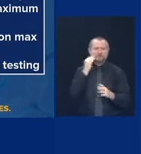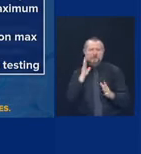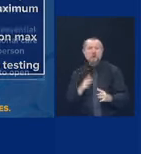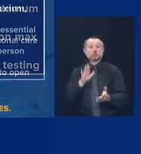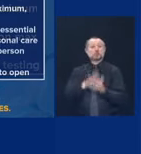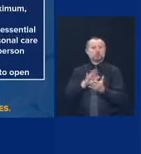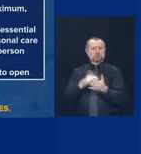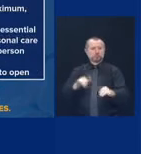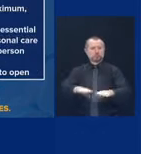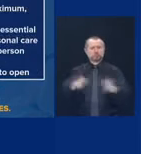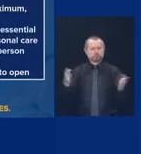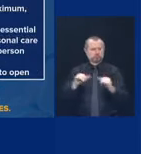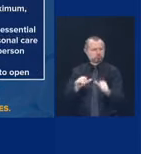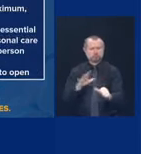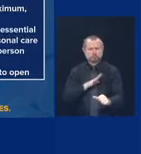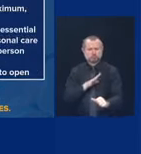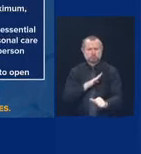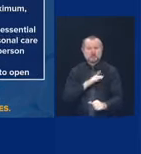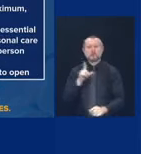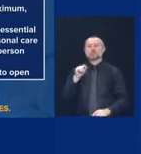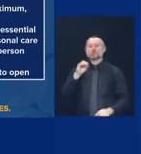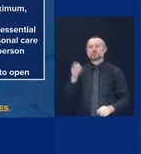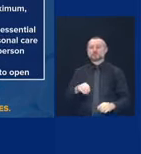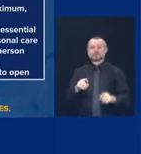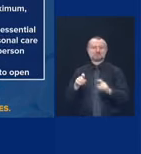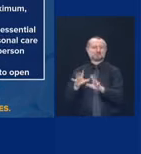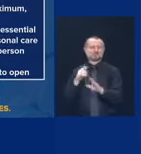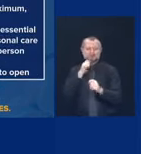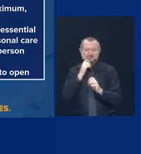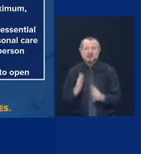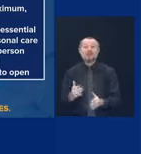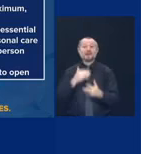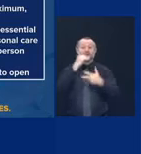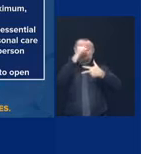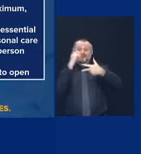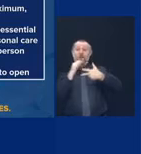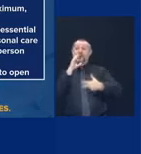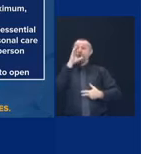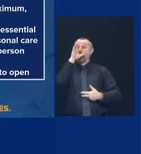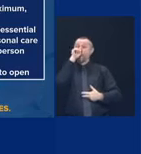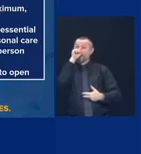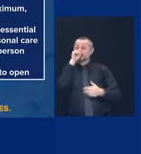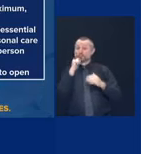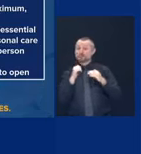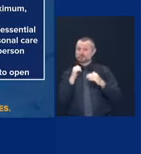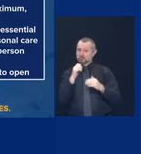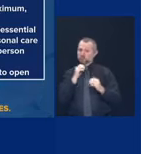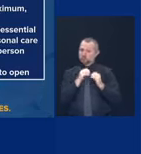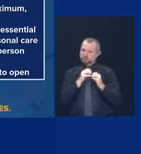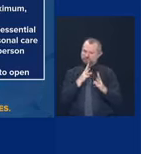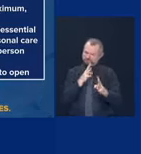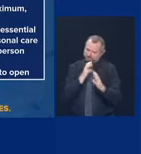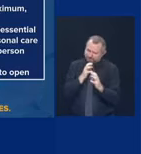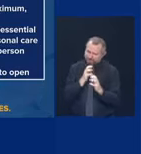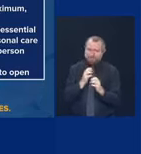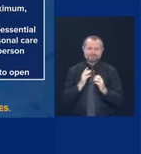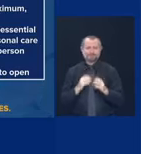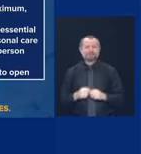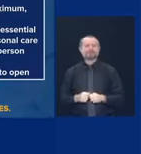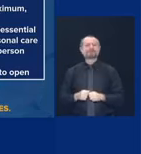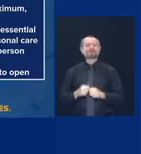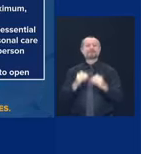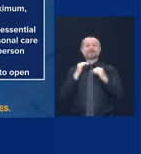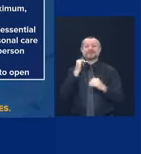school. Up 1 notch is an orange zone. 3% in New York